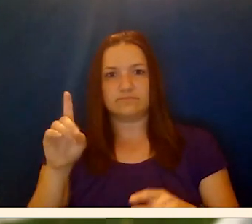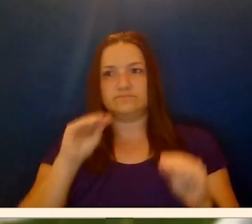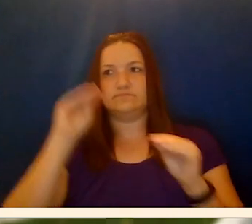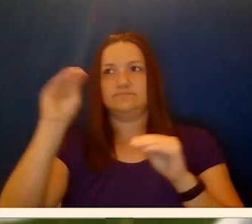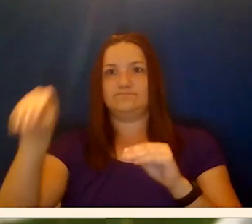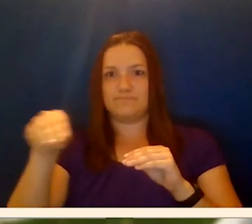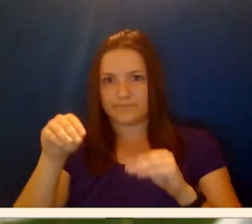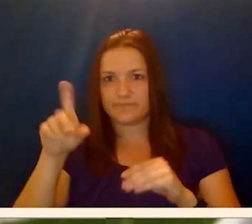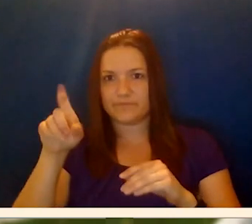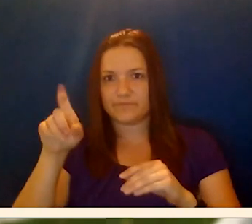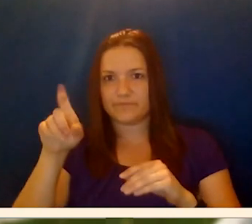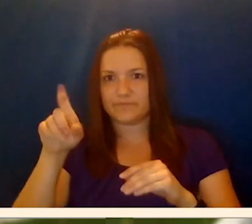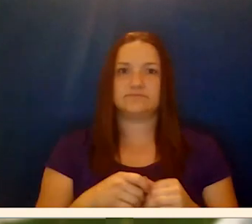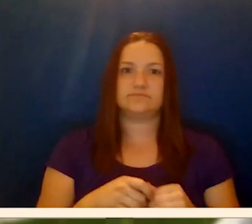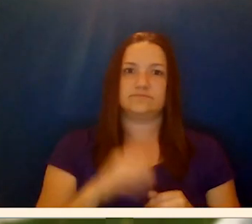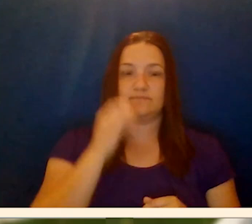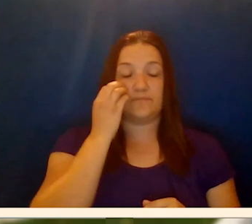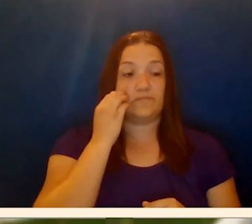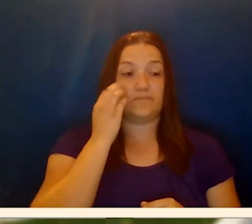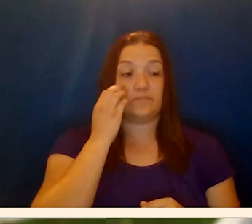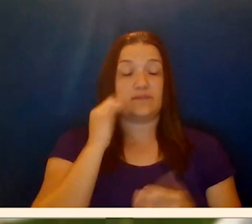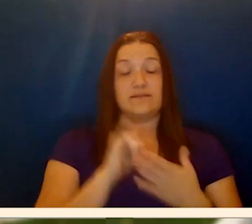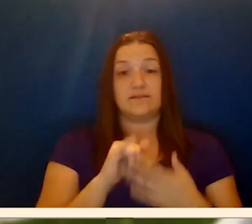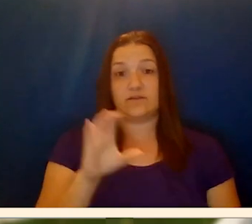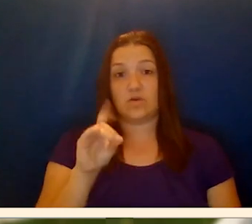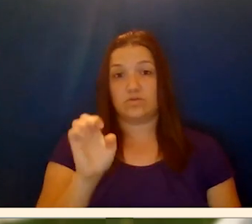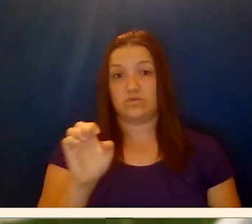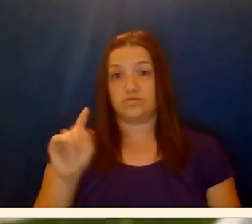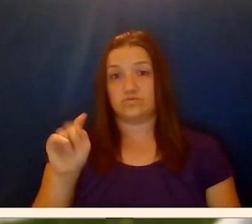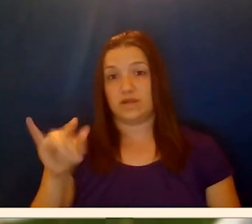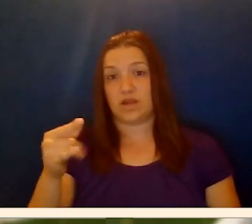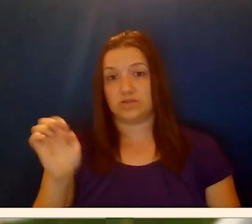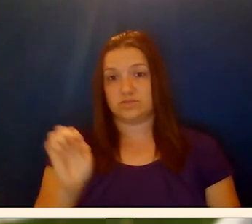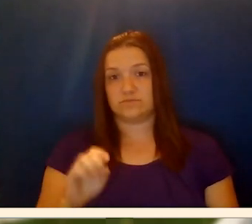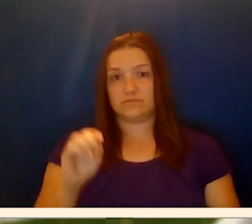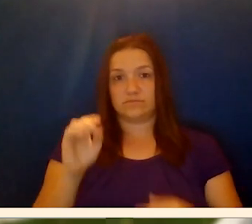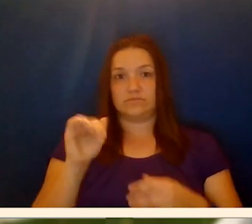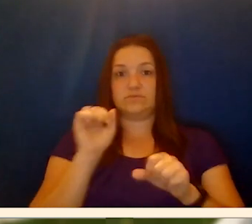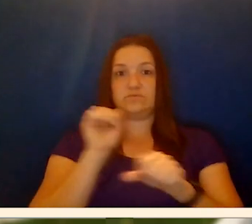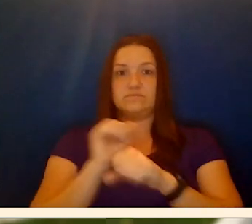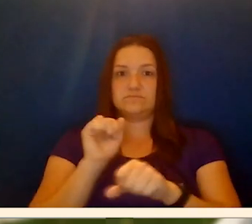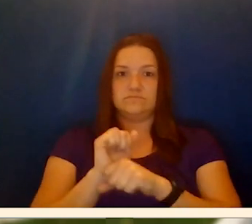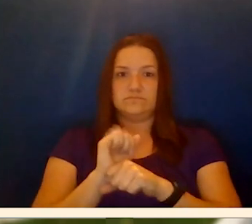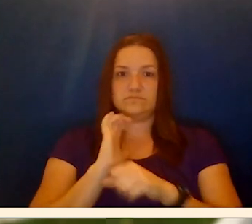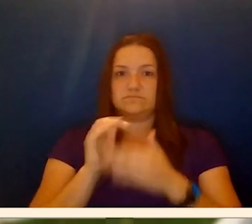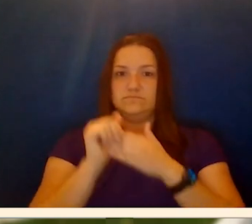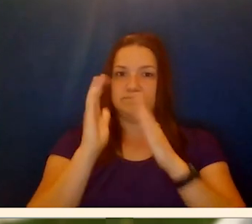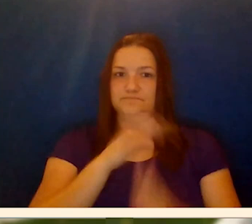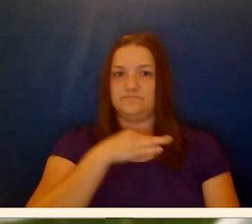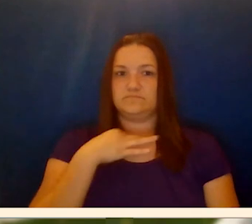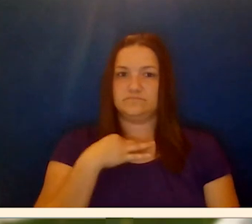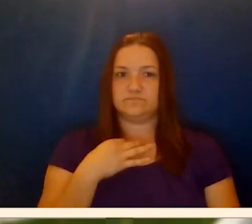So that's in essence what a code triage is. Because of the incredible work of our leaders, our